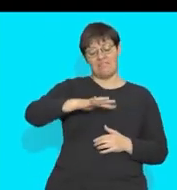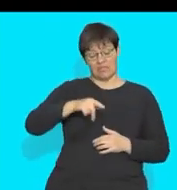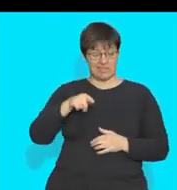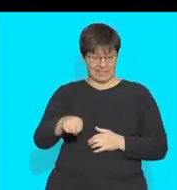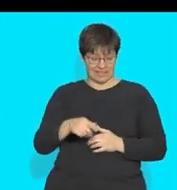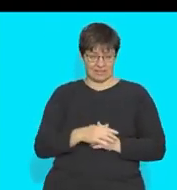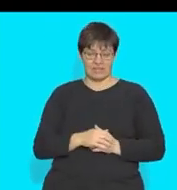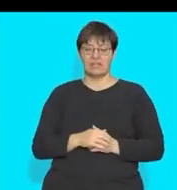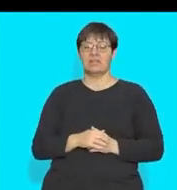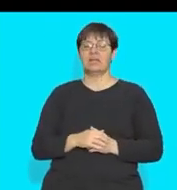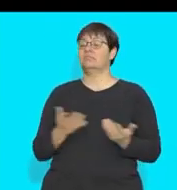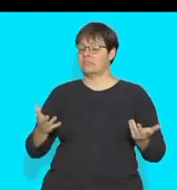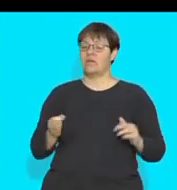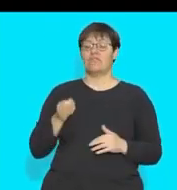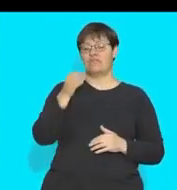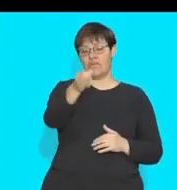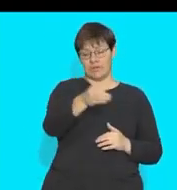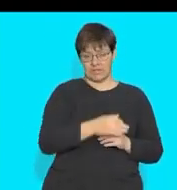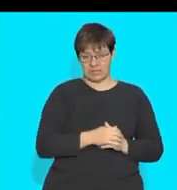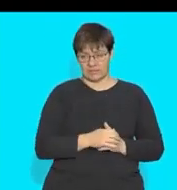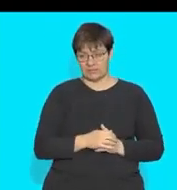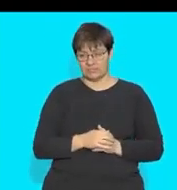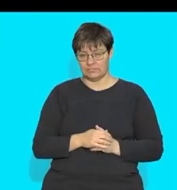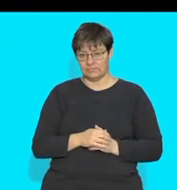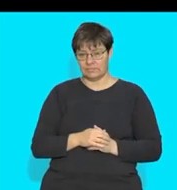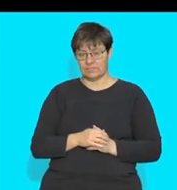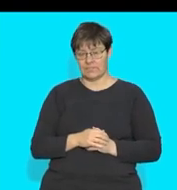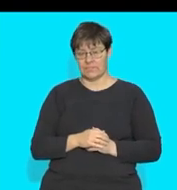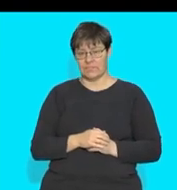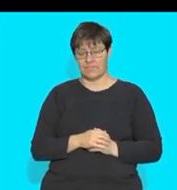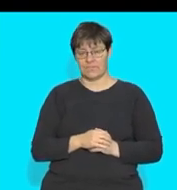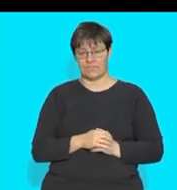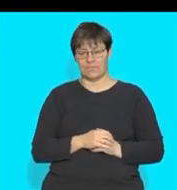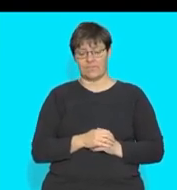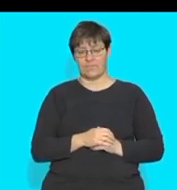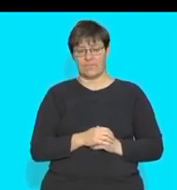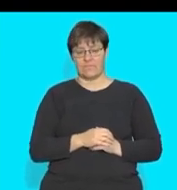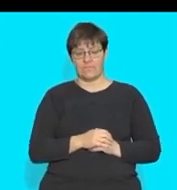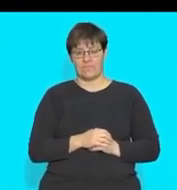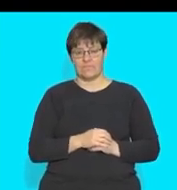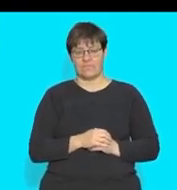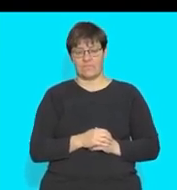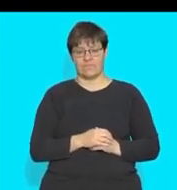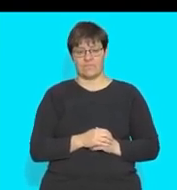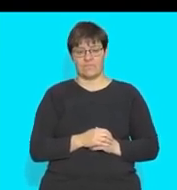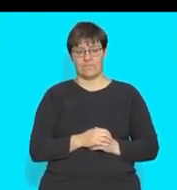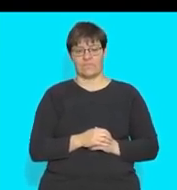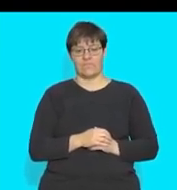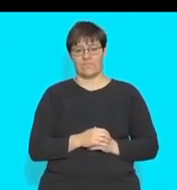matter, that's his average. And of course it's still a vector, so we need to have